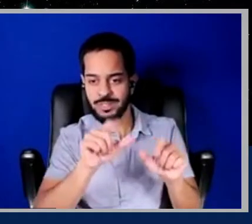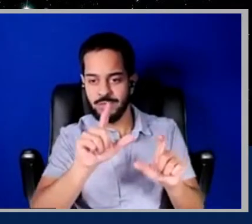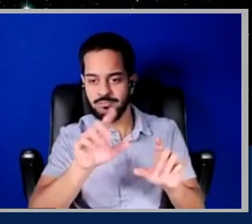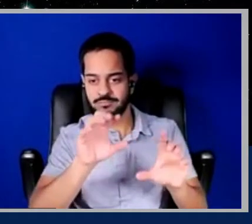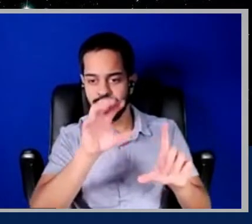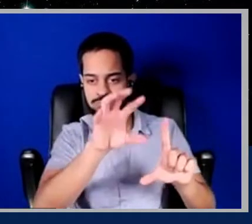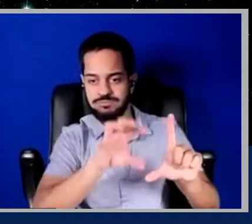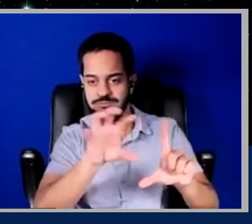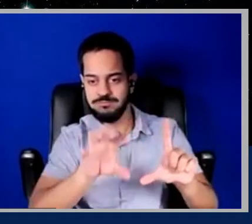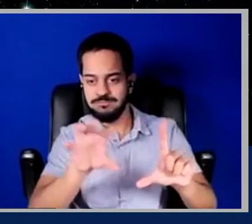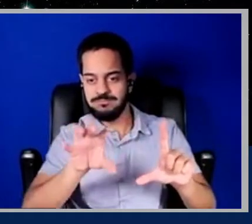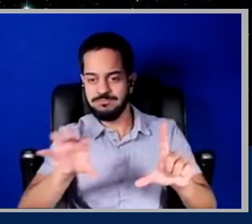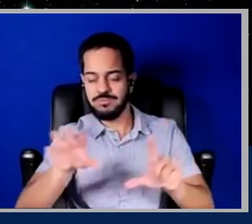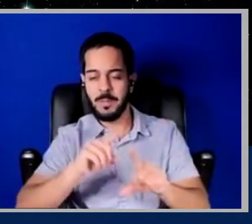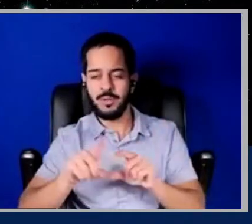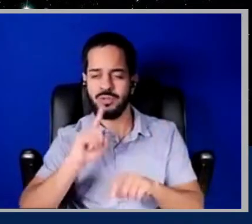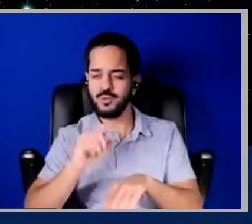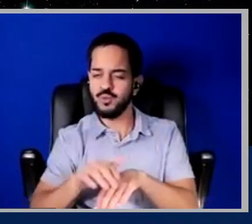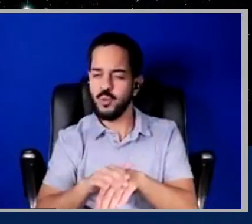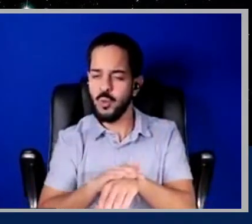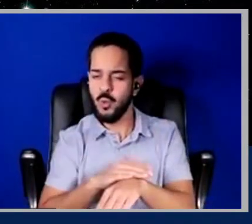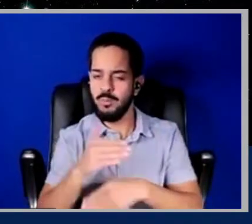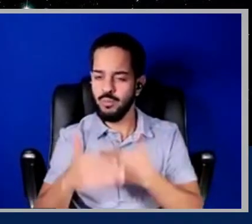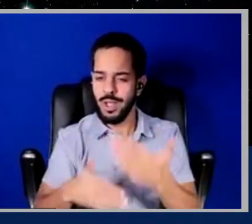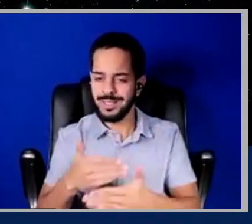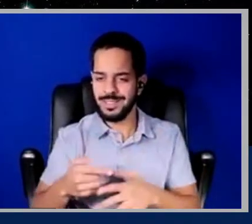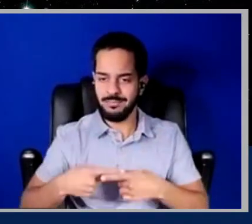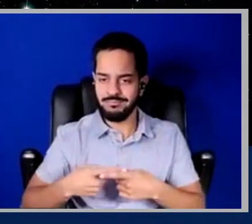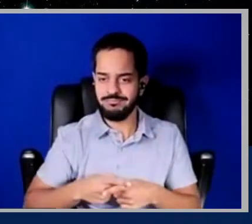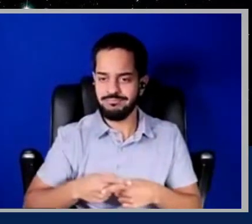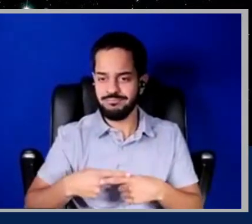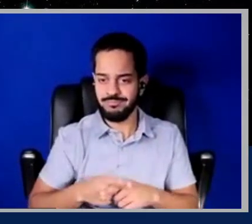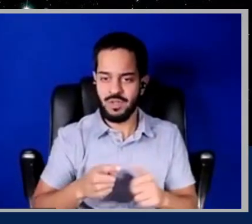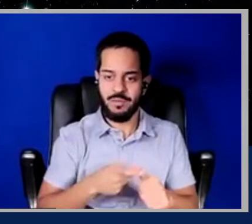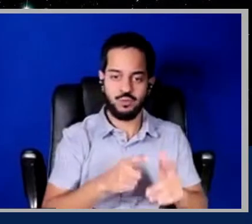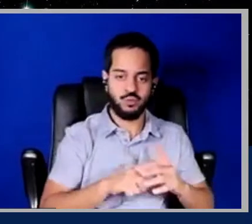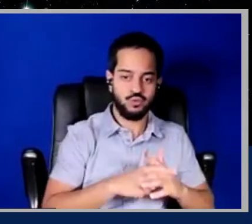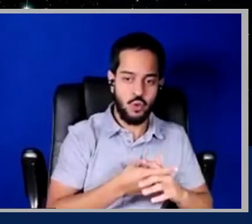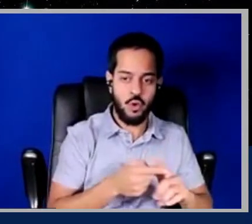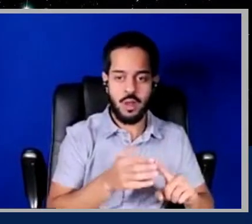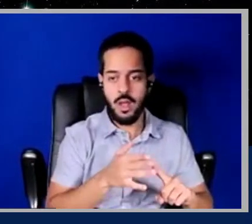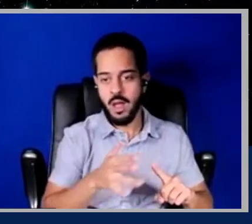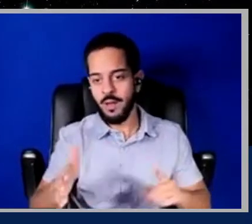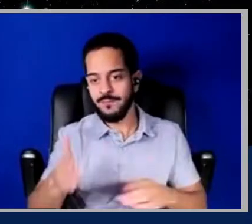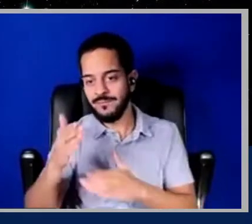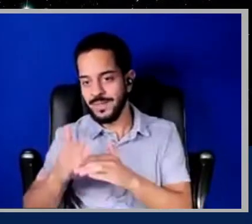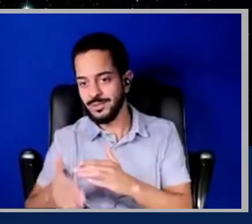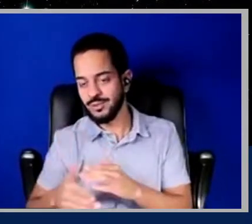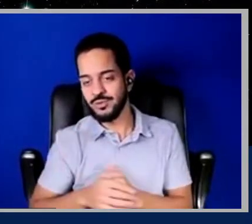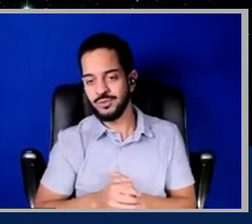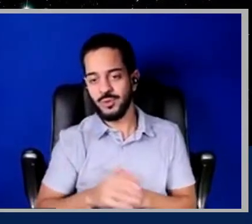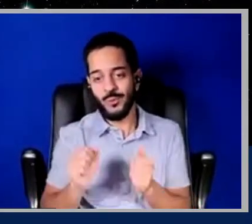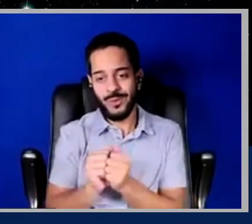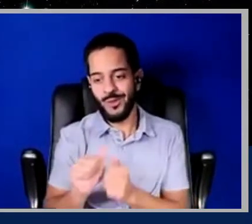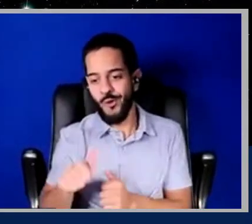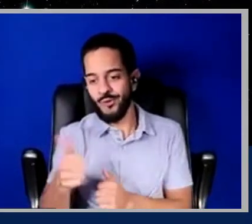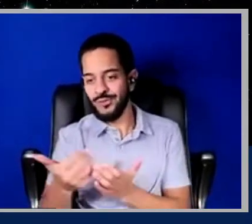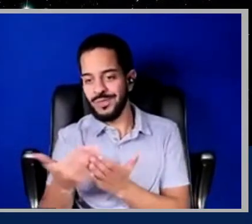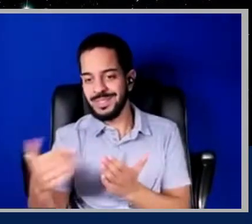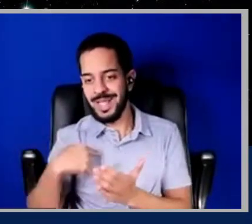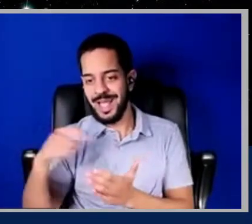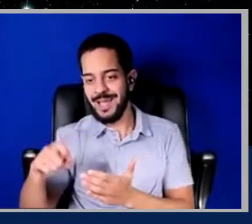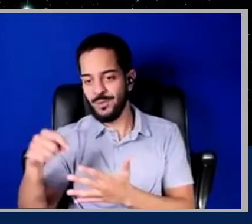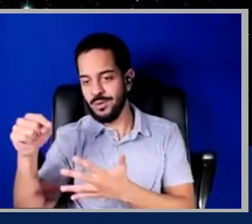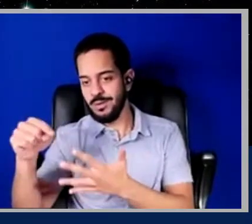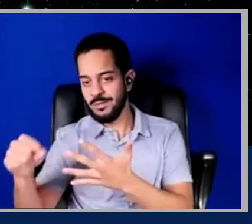slow process to go from start to finish, and there's so much other stuff to do. I wanted to bring back this